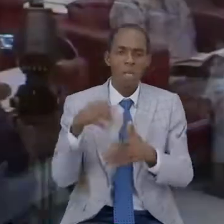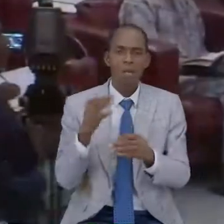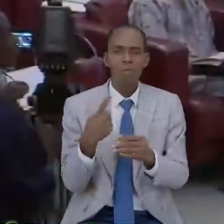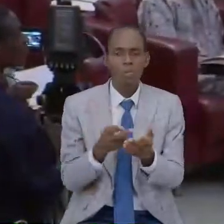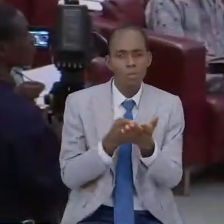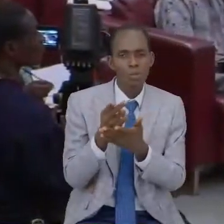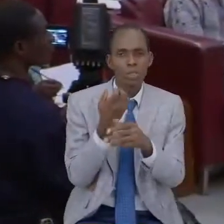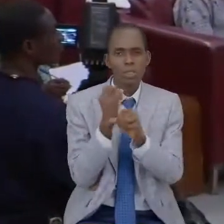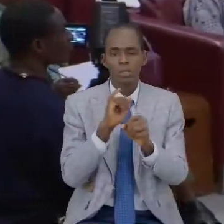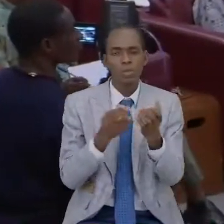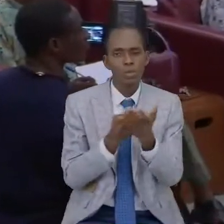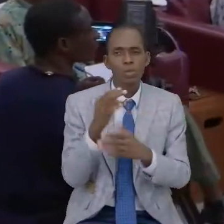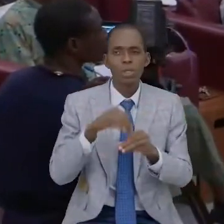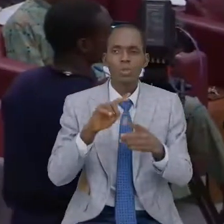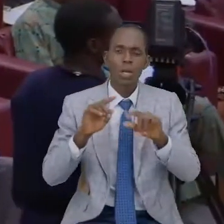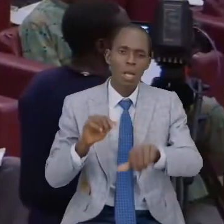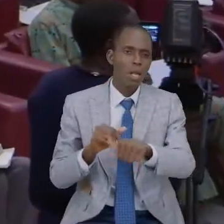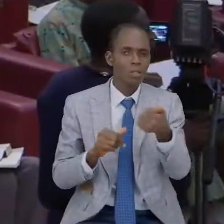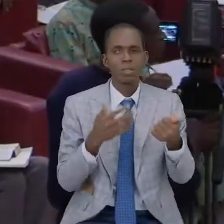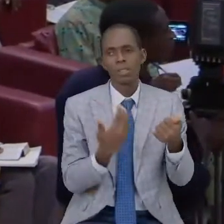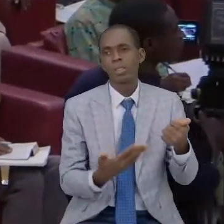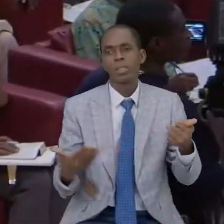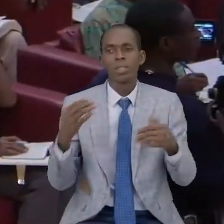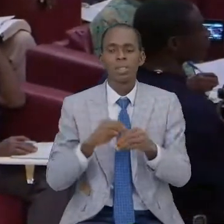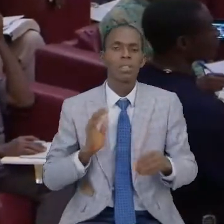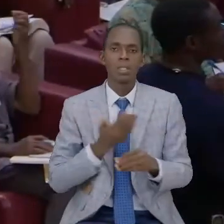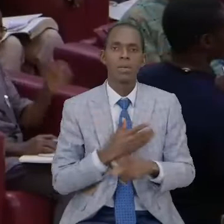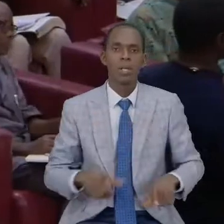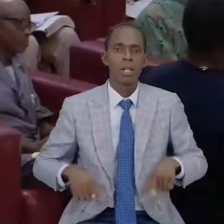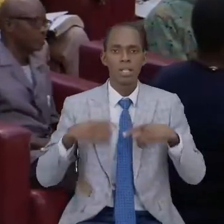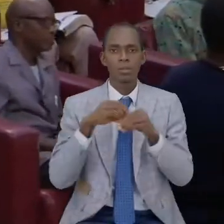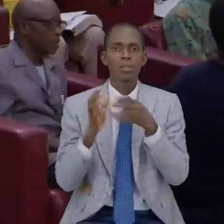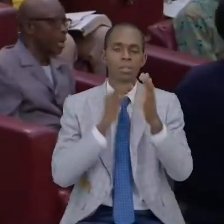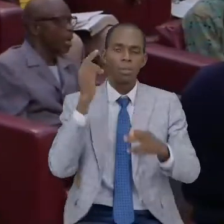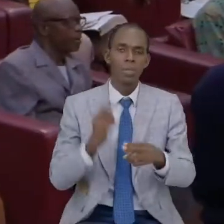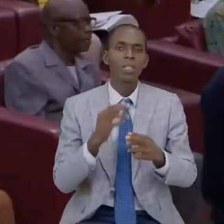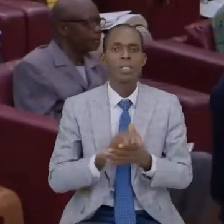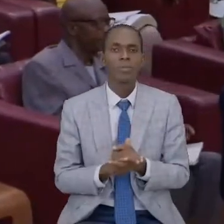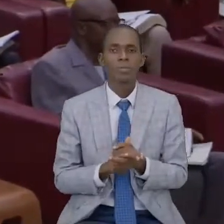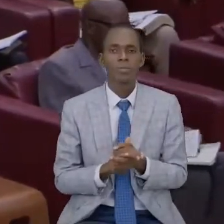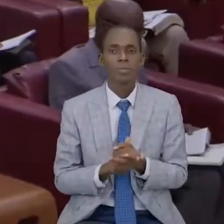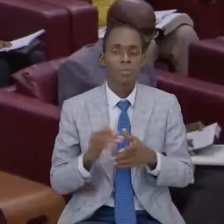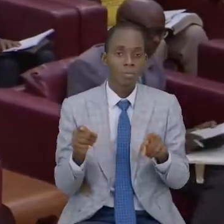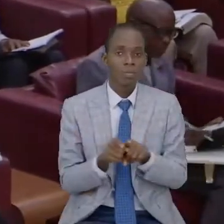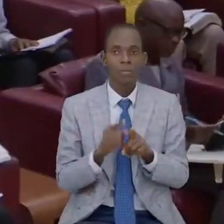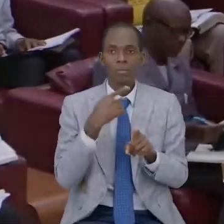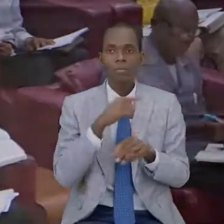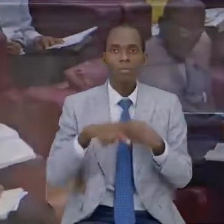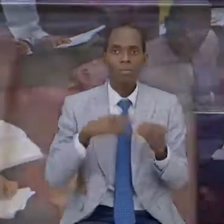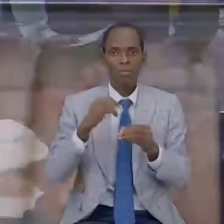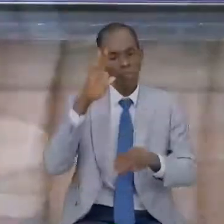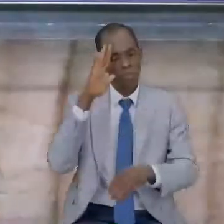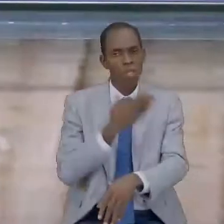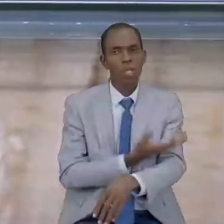the saving truth, into another thing in our lives, in Jesus' name. And as he talks about the sons